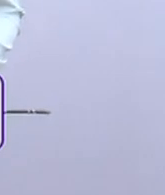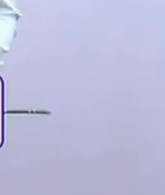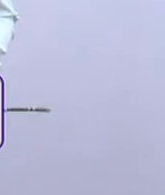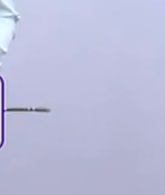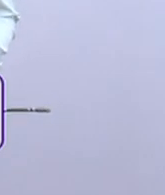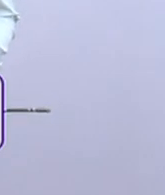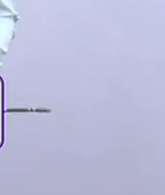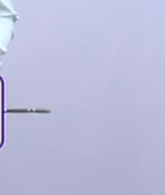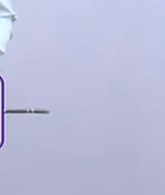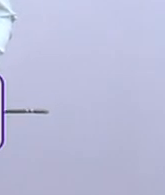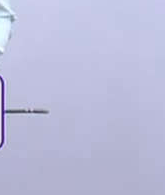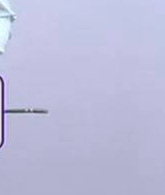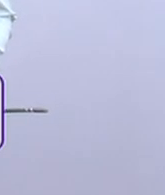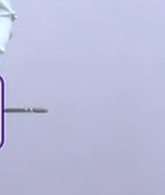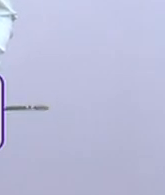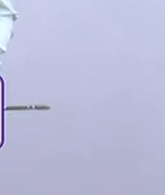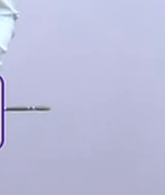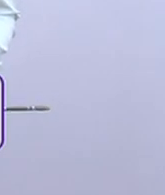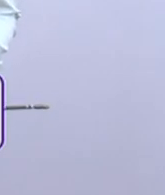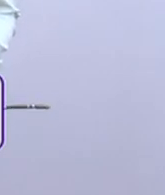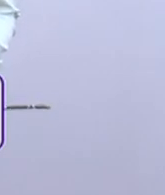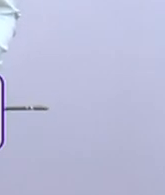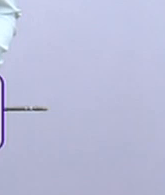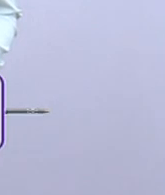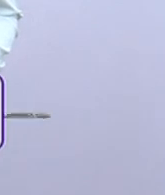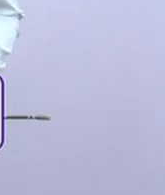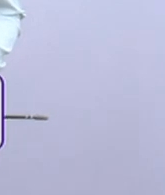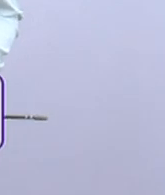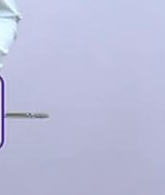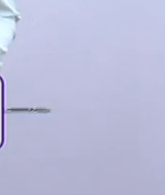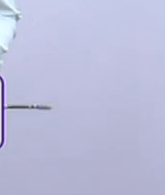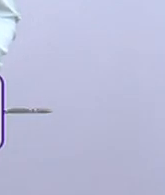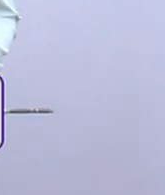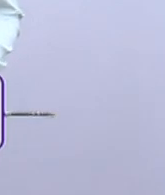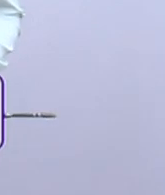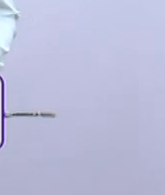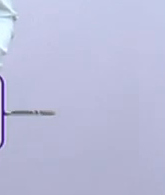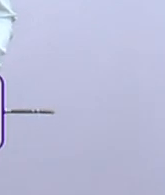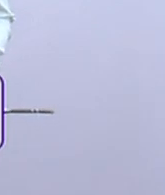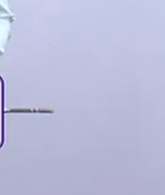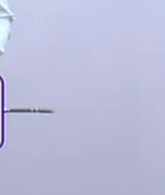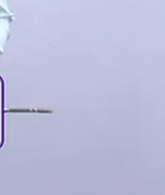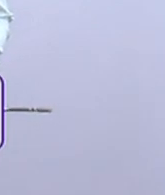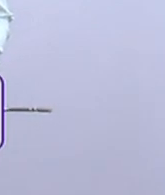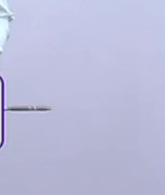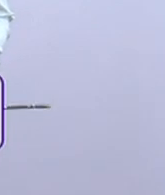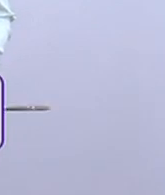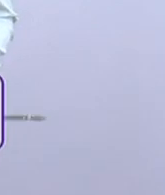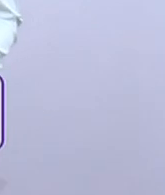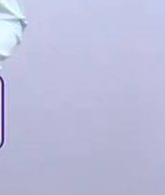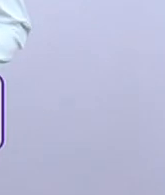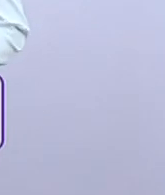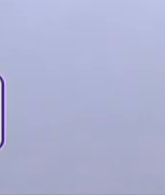your points. Wow, thank you for being active. Keep it up.